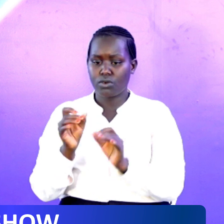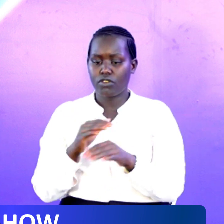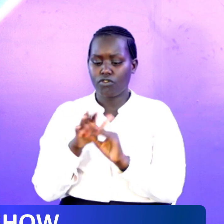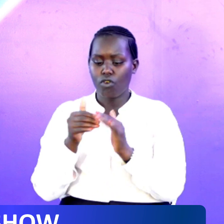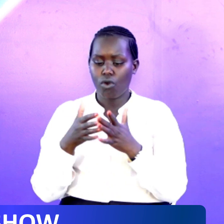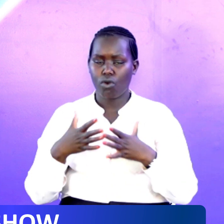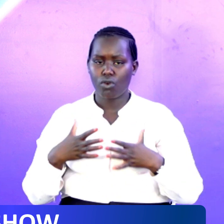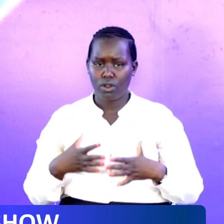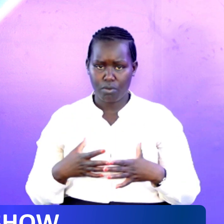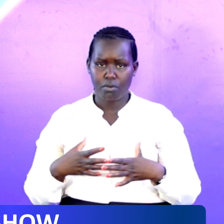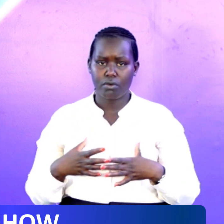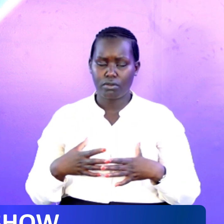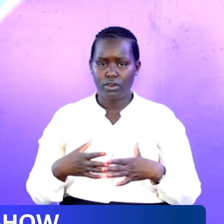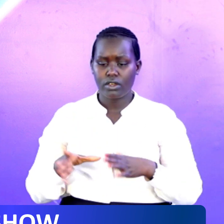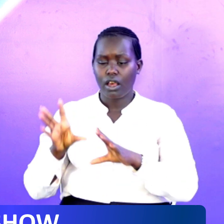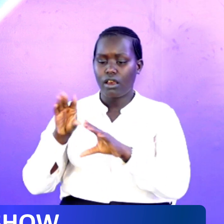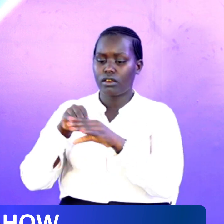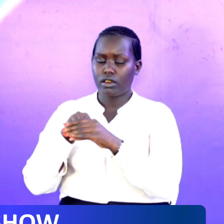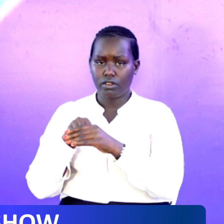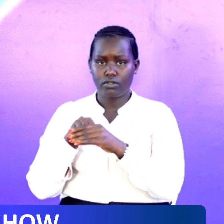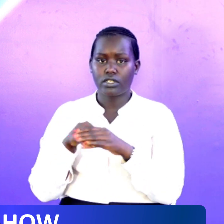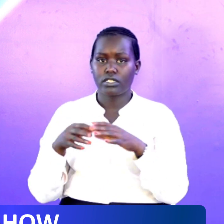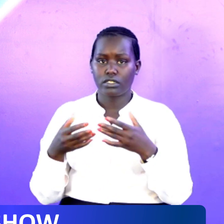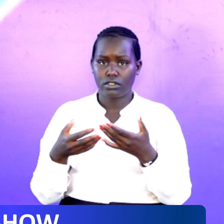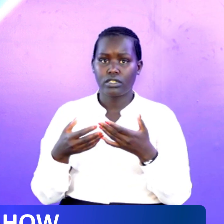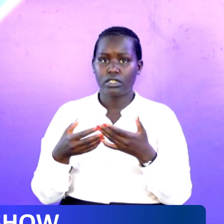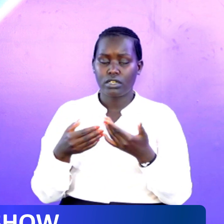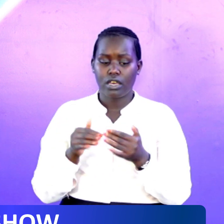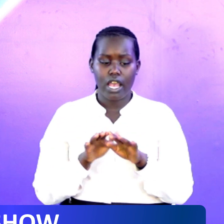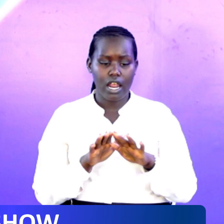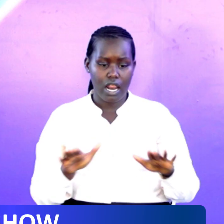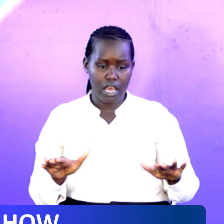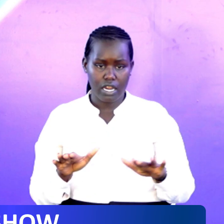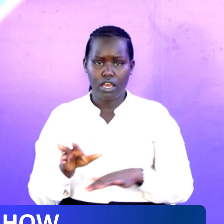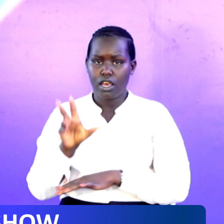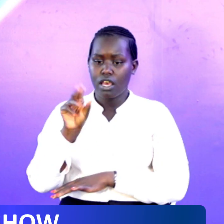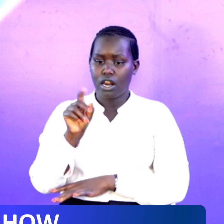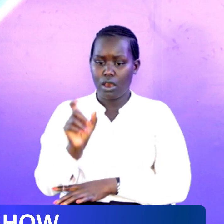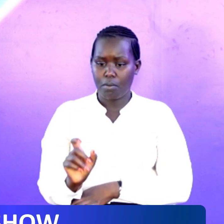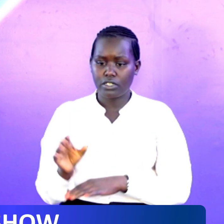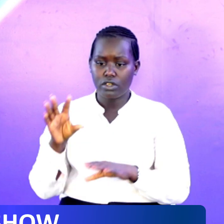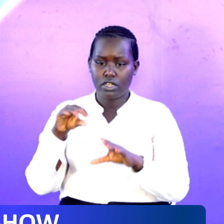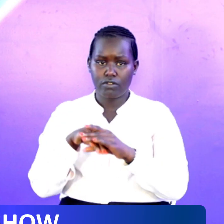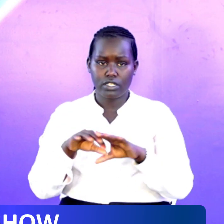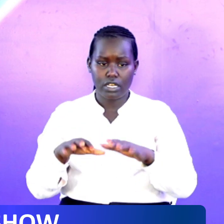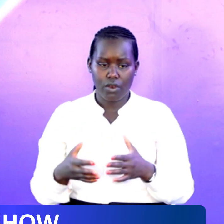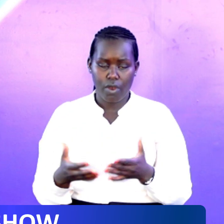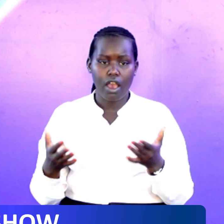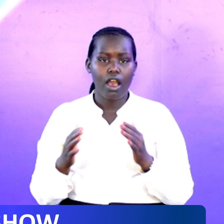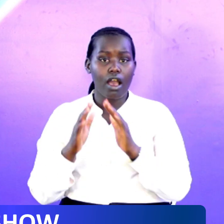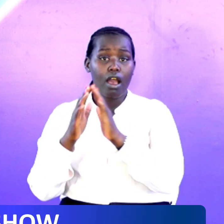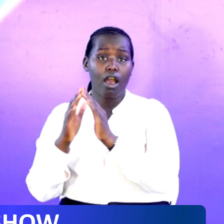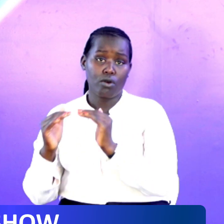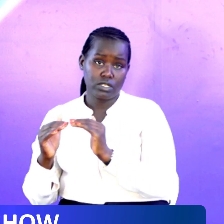is not investing in land, no one is investing in housing, isn't it?